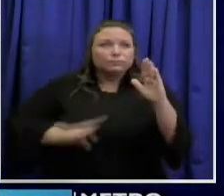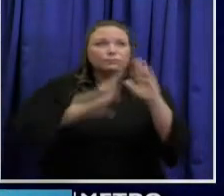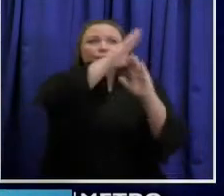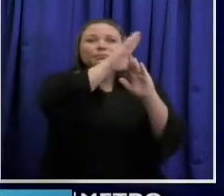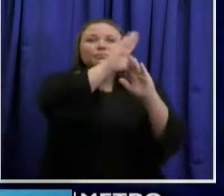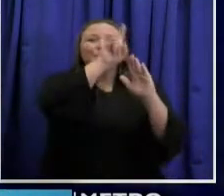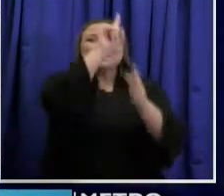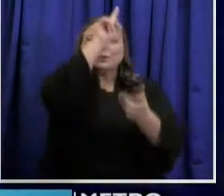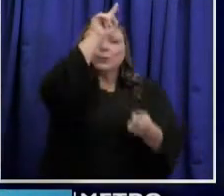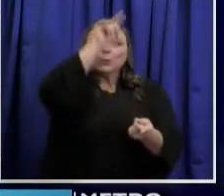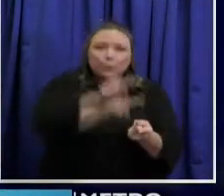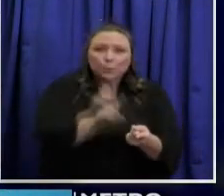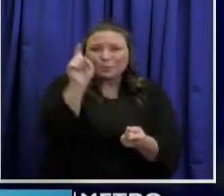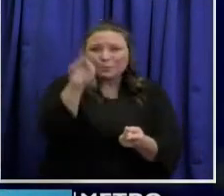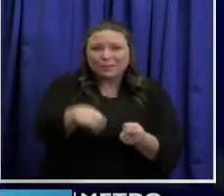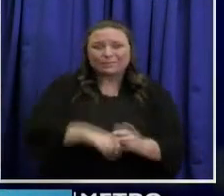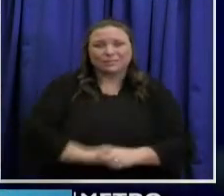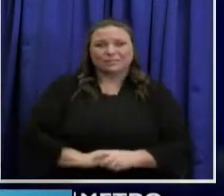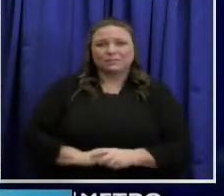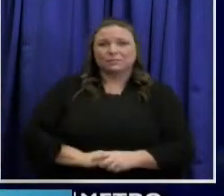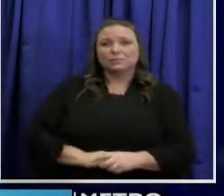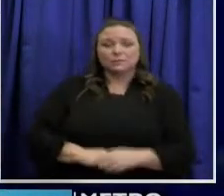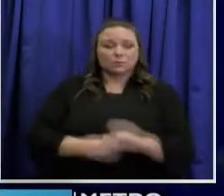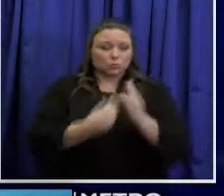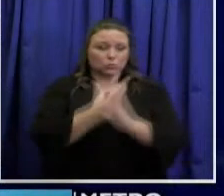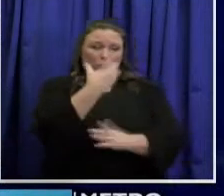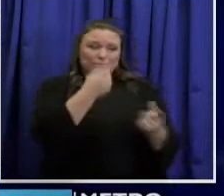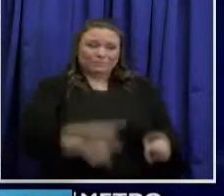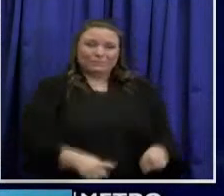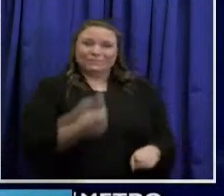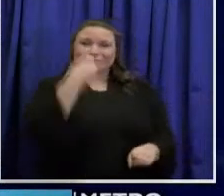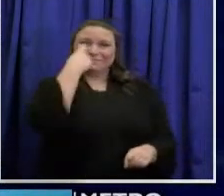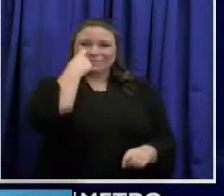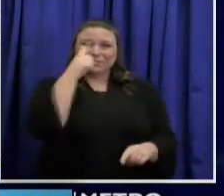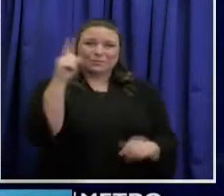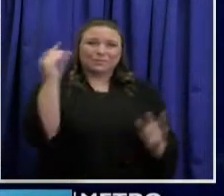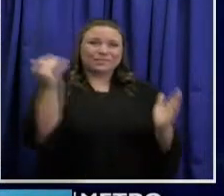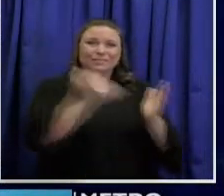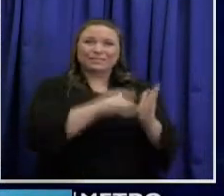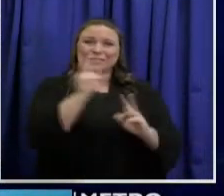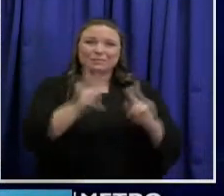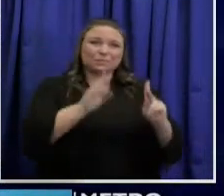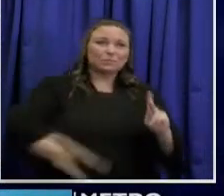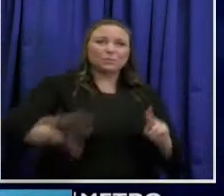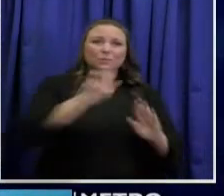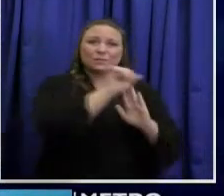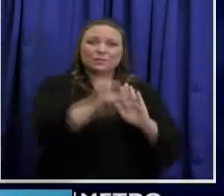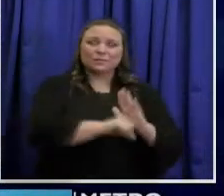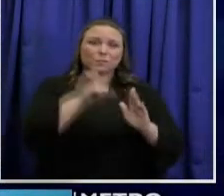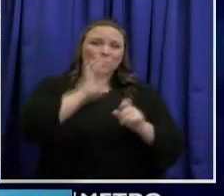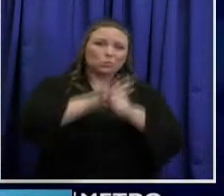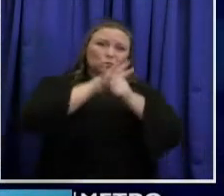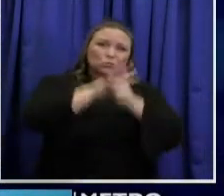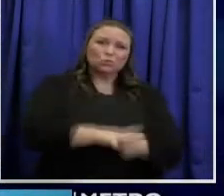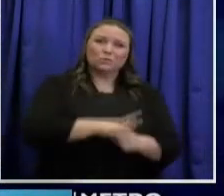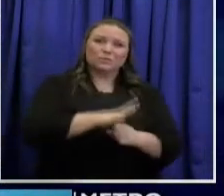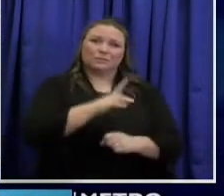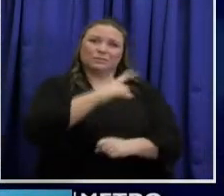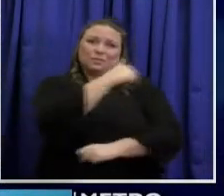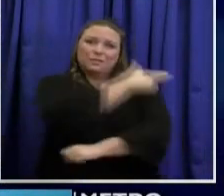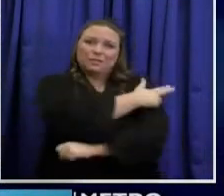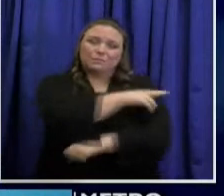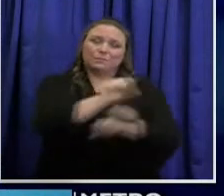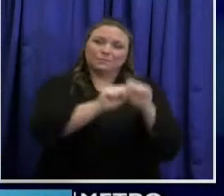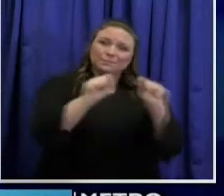flatten. In the spring, hospitals felt that 1,000 hospitalized COVID patients statewide could strain our health system's